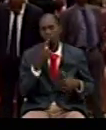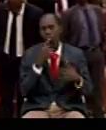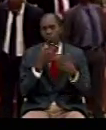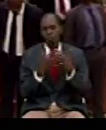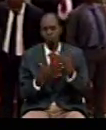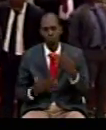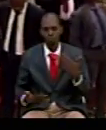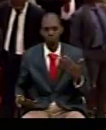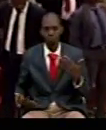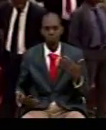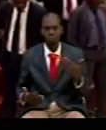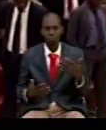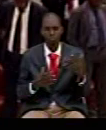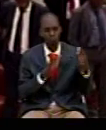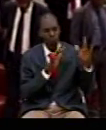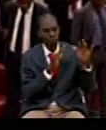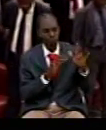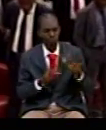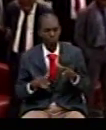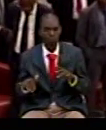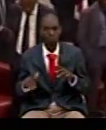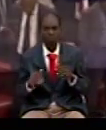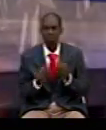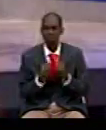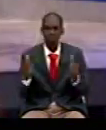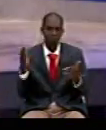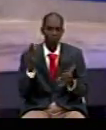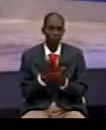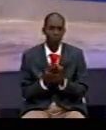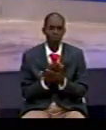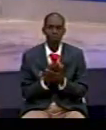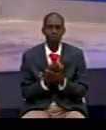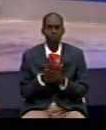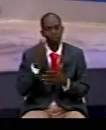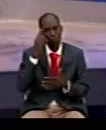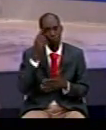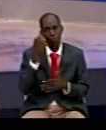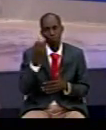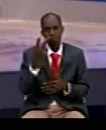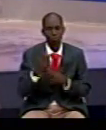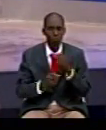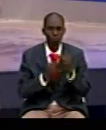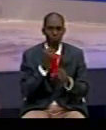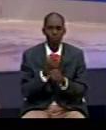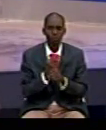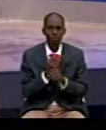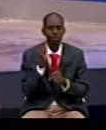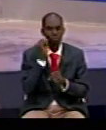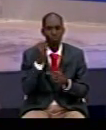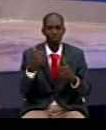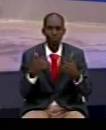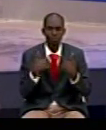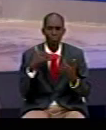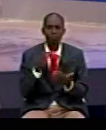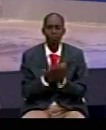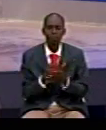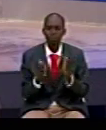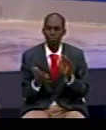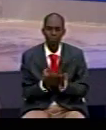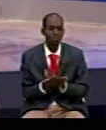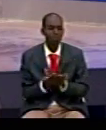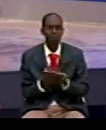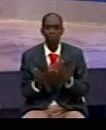Blood flowing out ceaselessly for 12 years. She had become